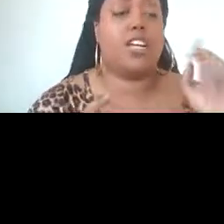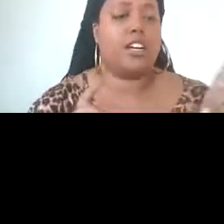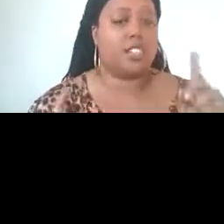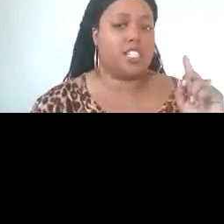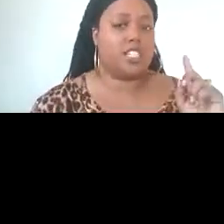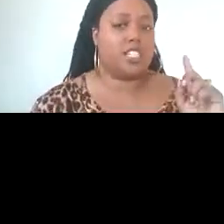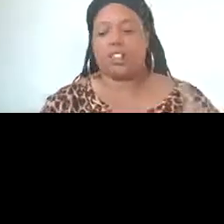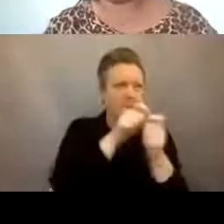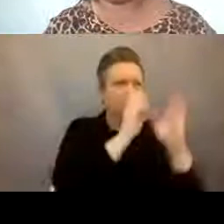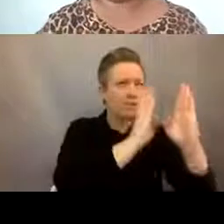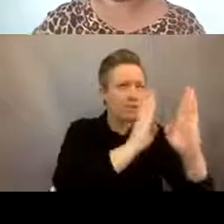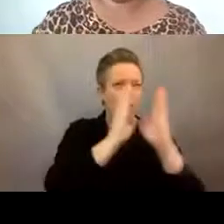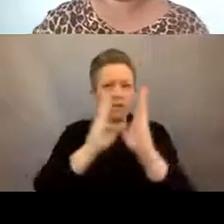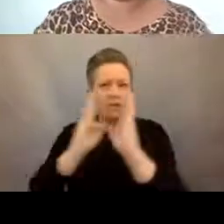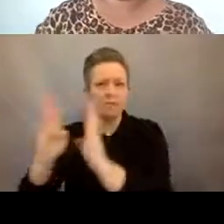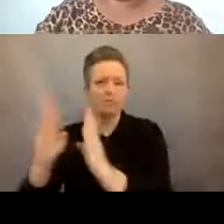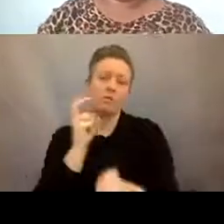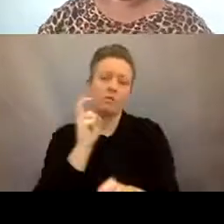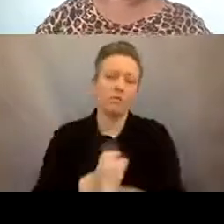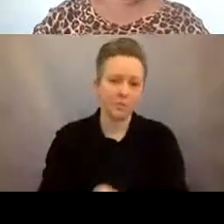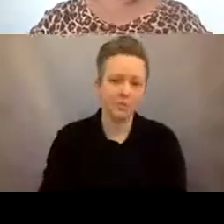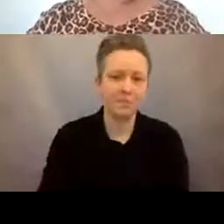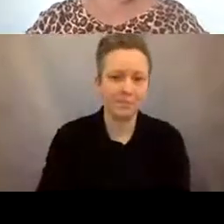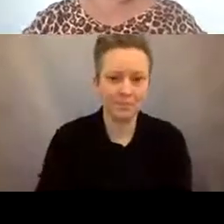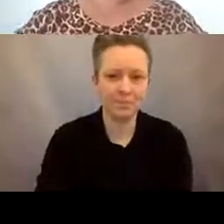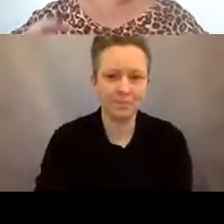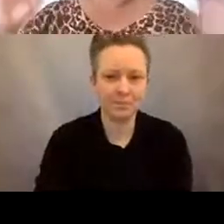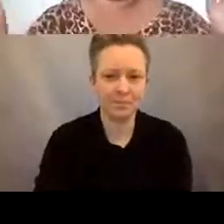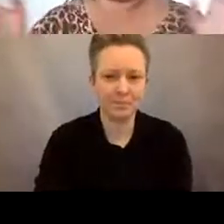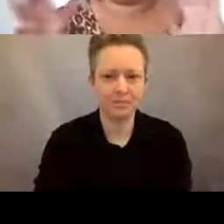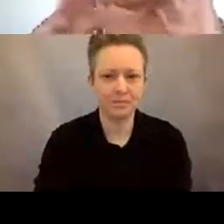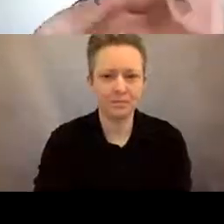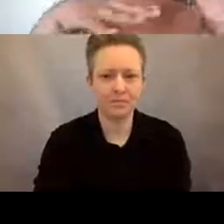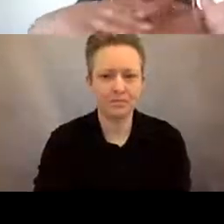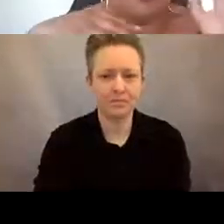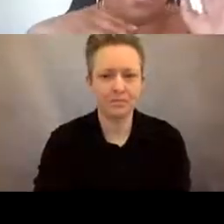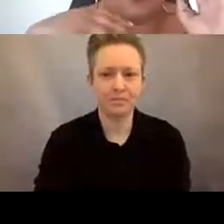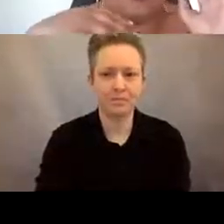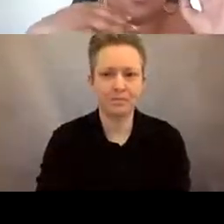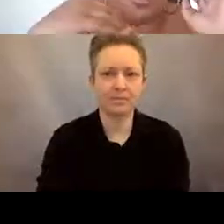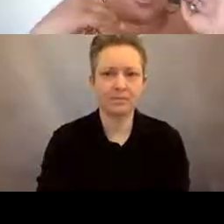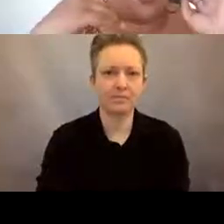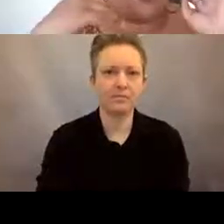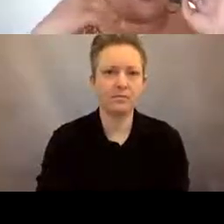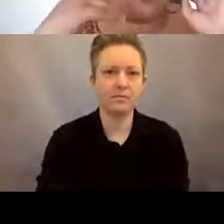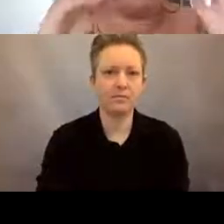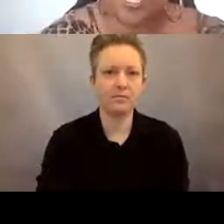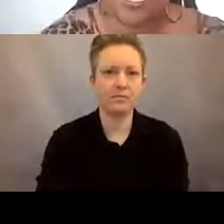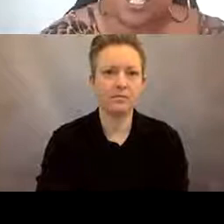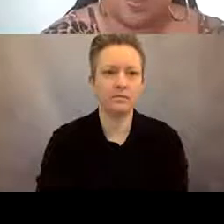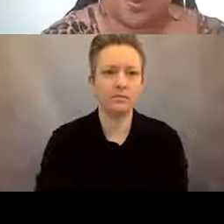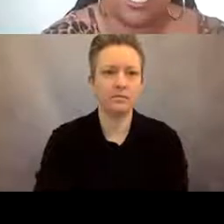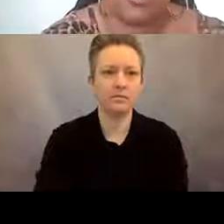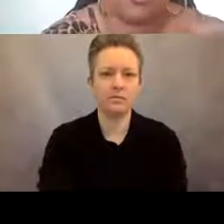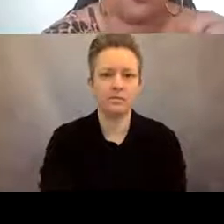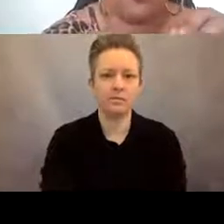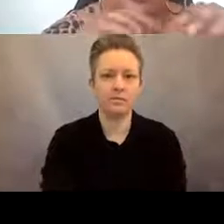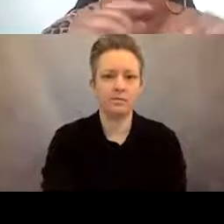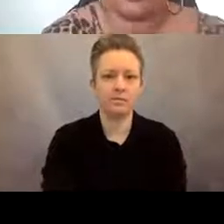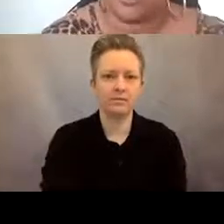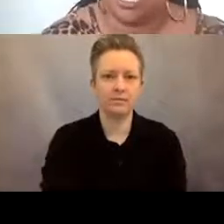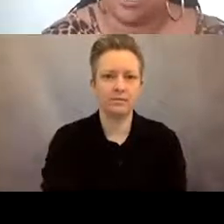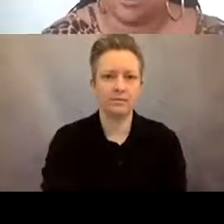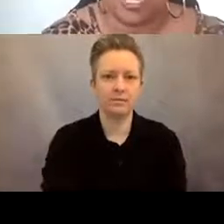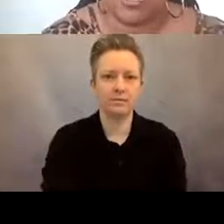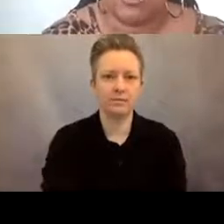And so here's just another quick example, really another way to sort of think about how and why it's important to